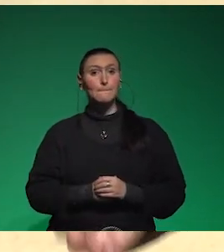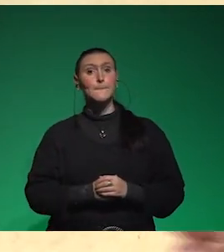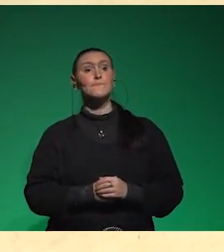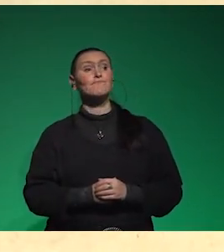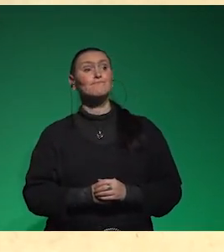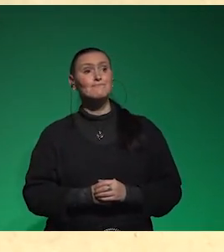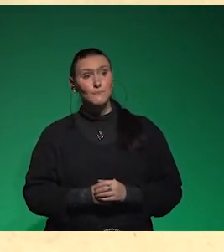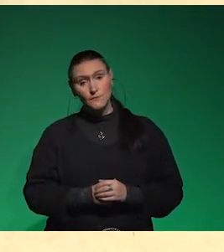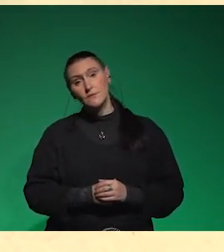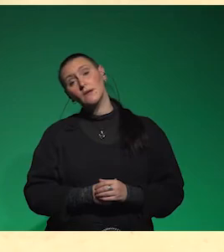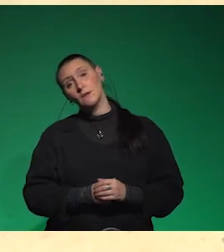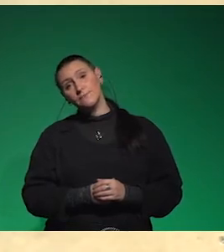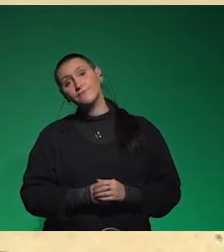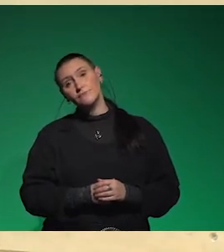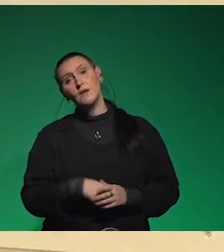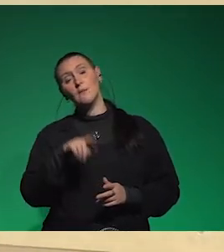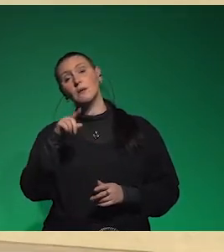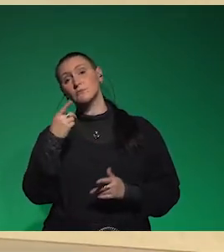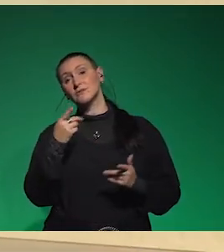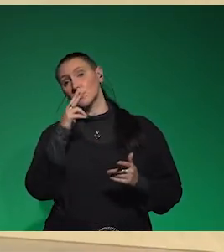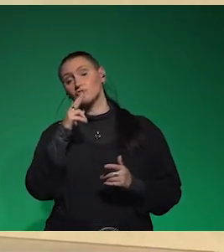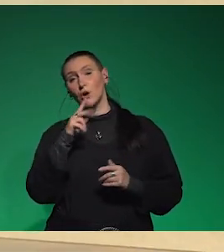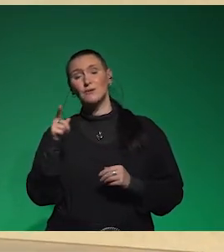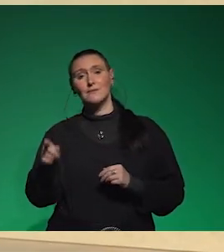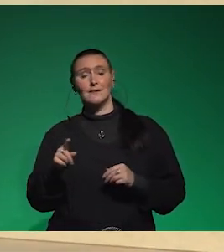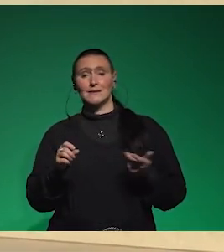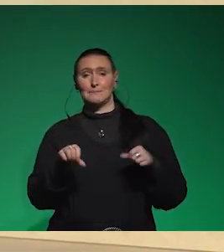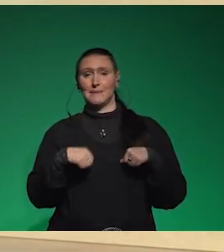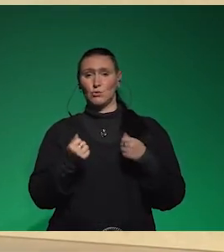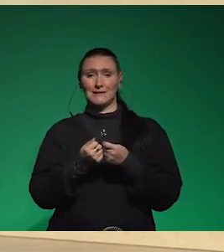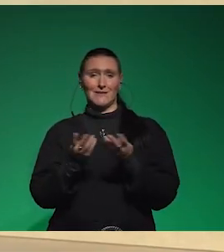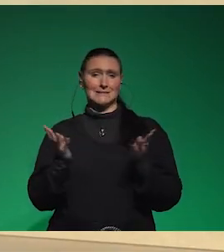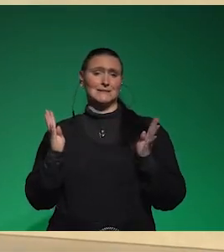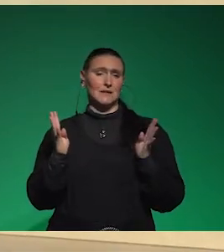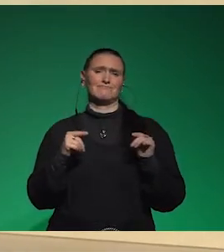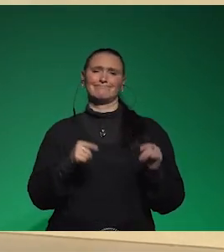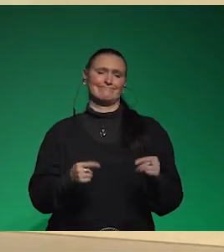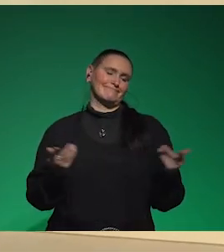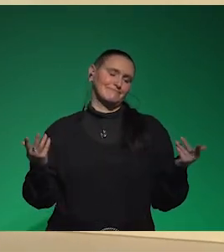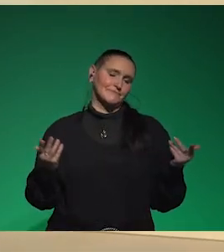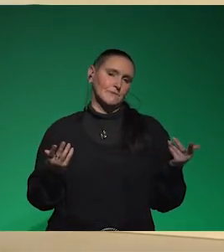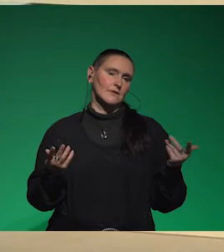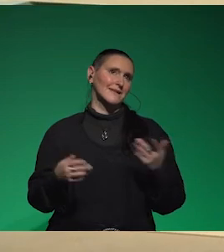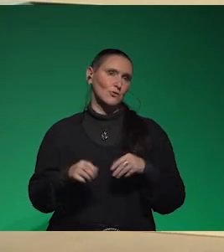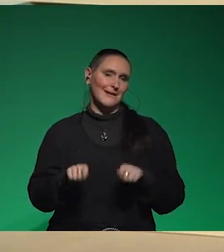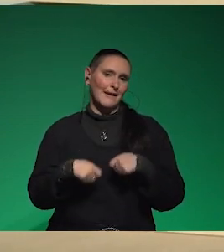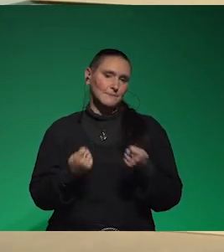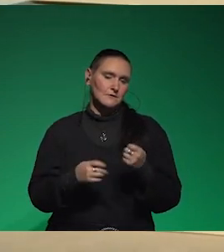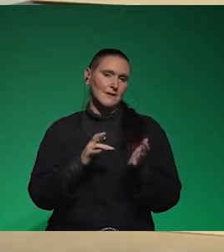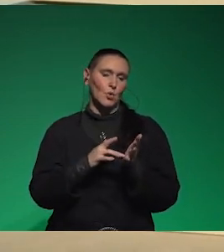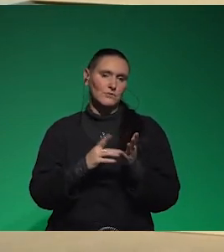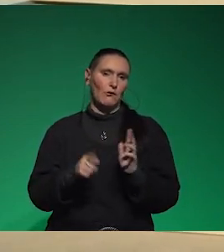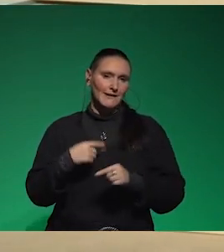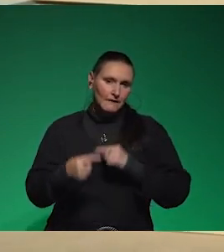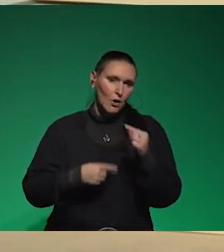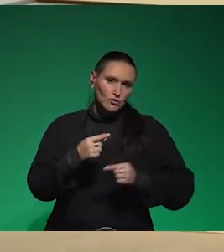and millions of years of evolution, and we're losing that within decades. And we're not in Jurassic Park